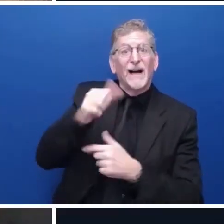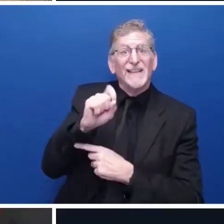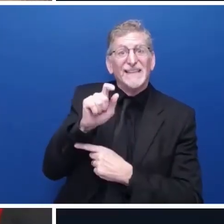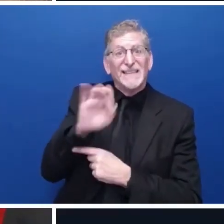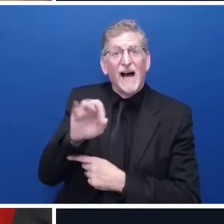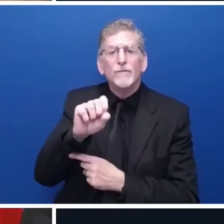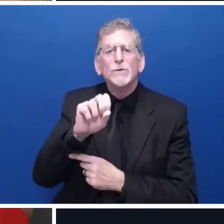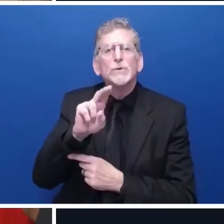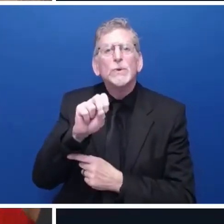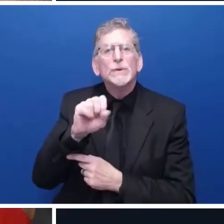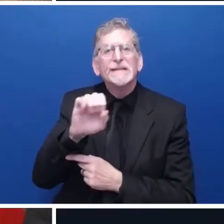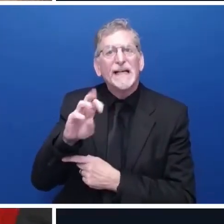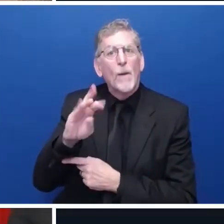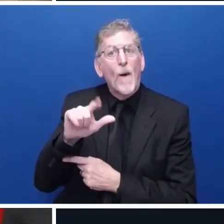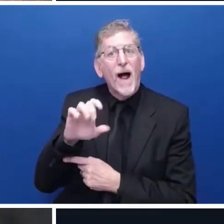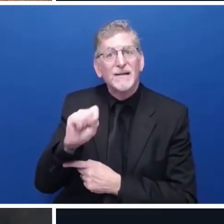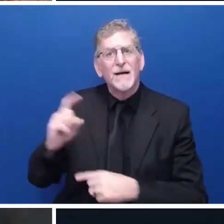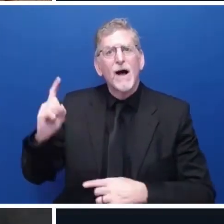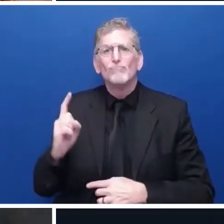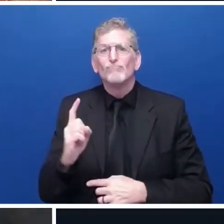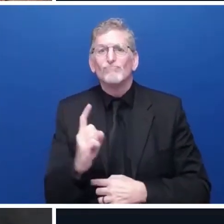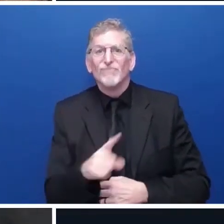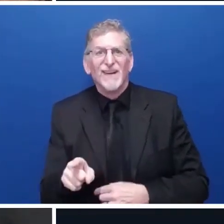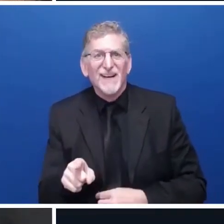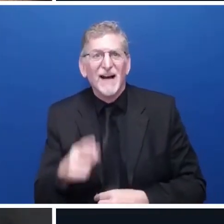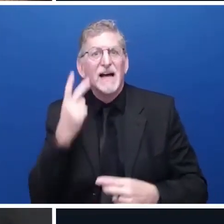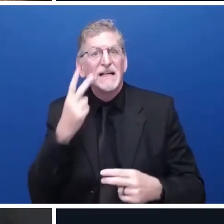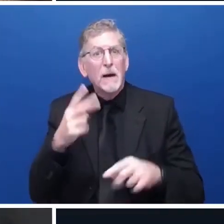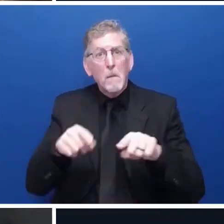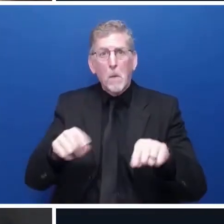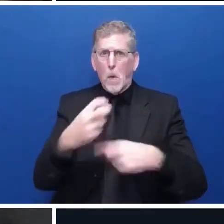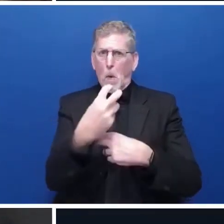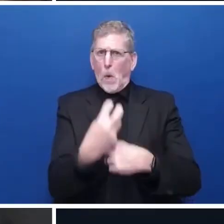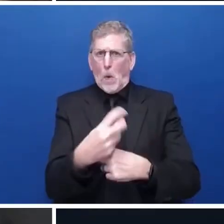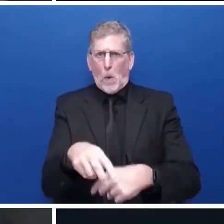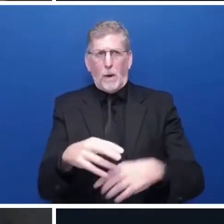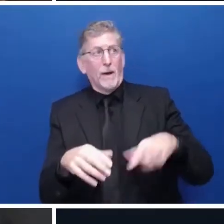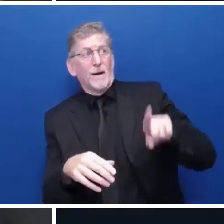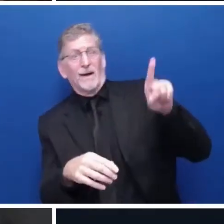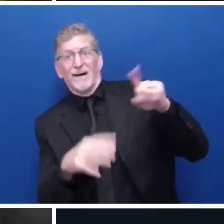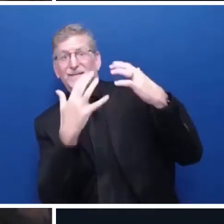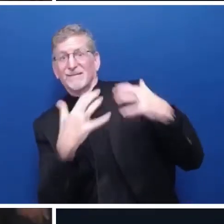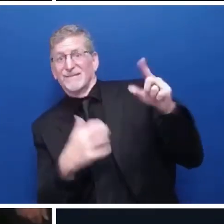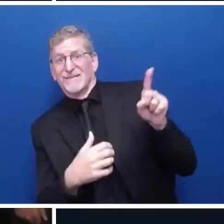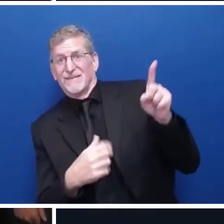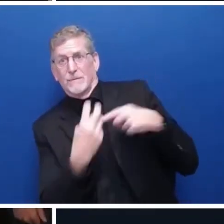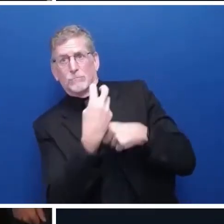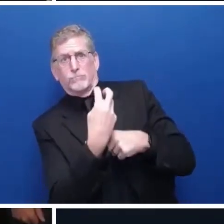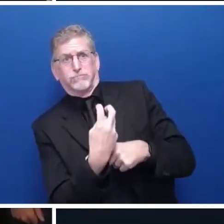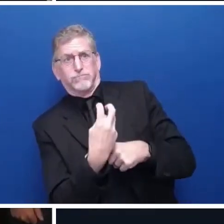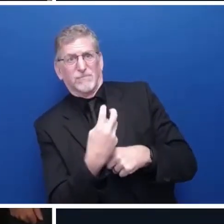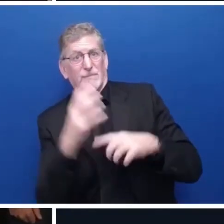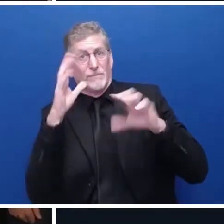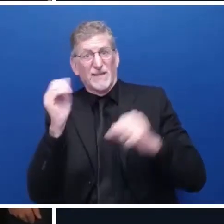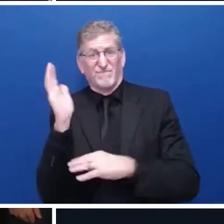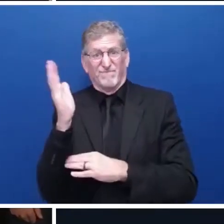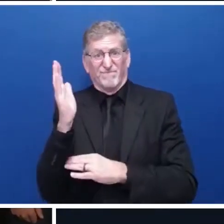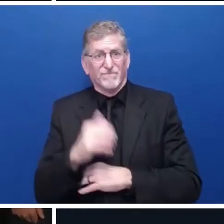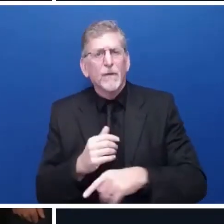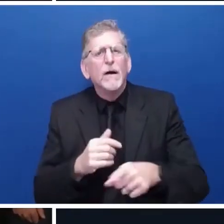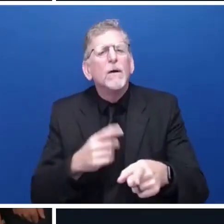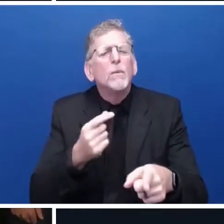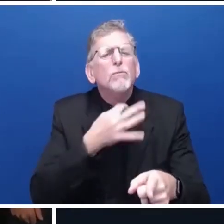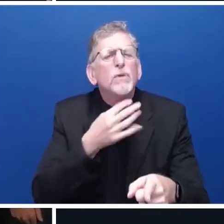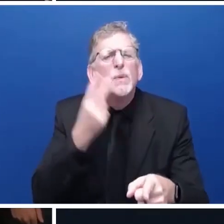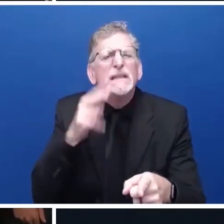seeing? It is an incredible privilege, and I have never seen a State of the Union look quite like this. It's a tale of two political parties. Before me,